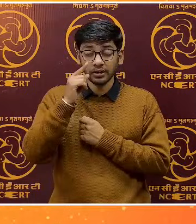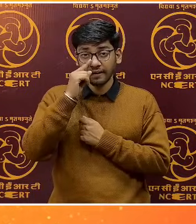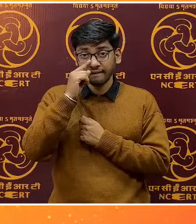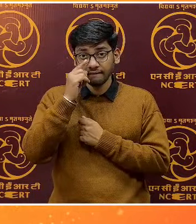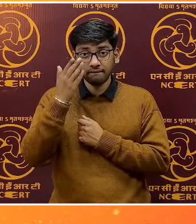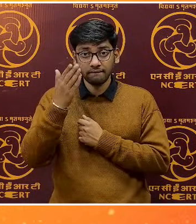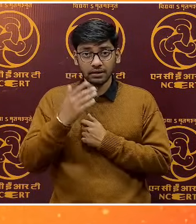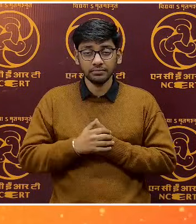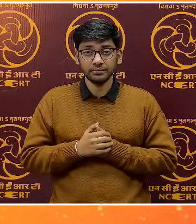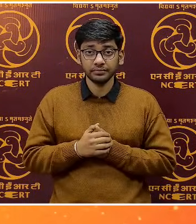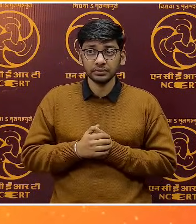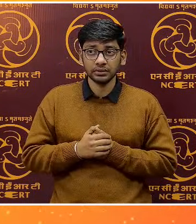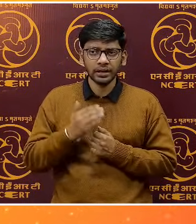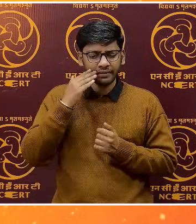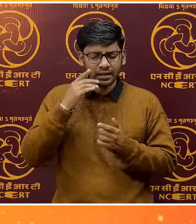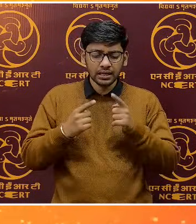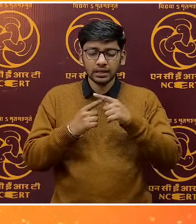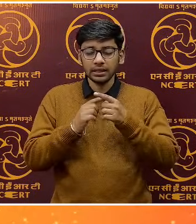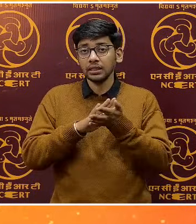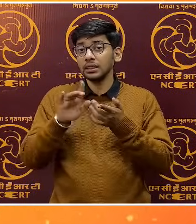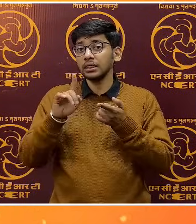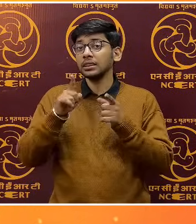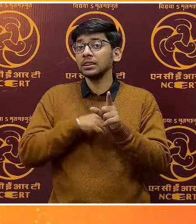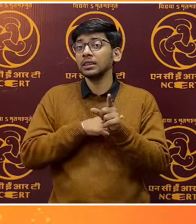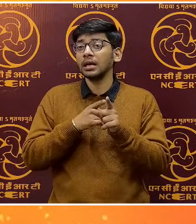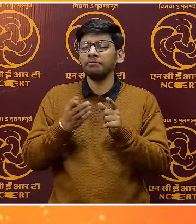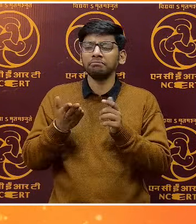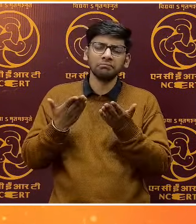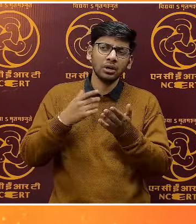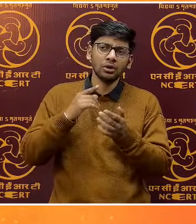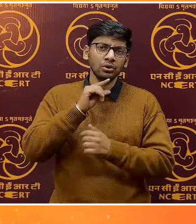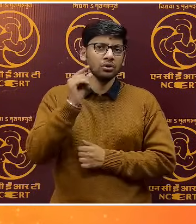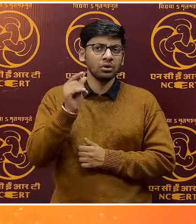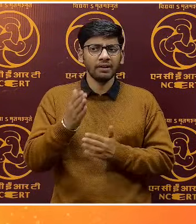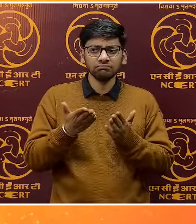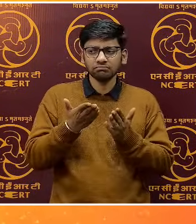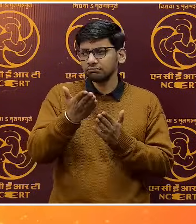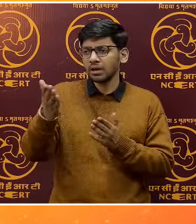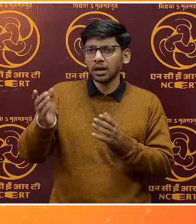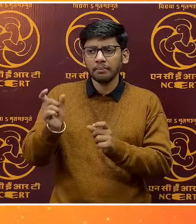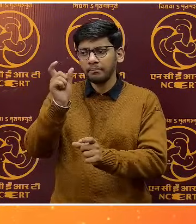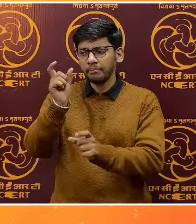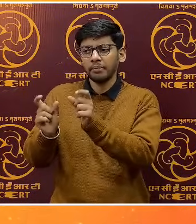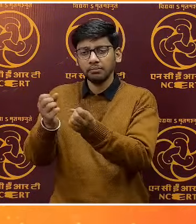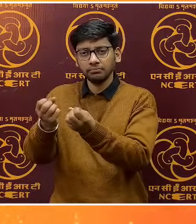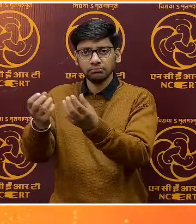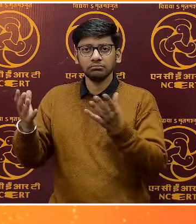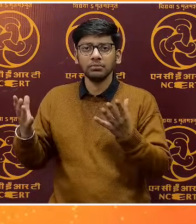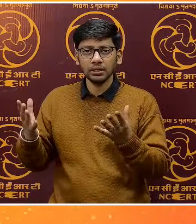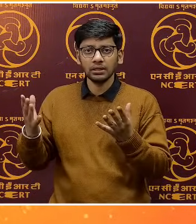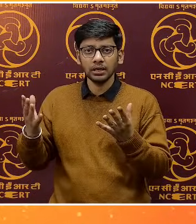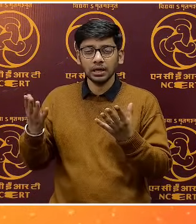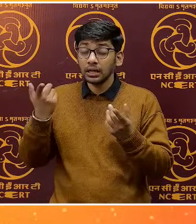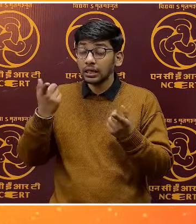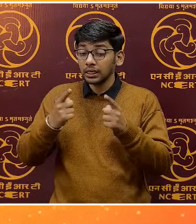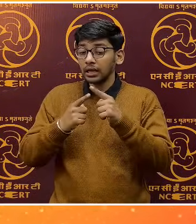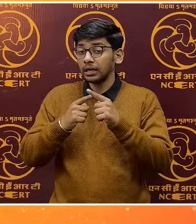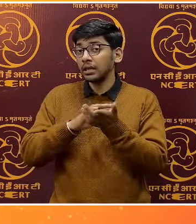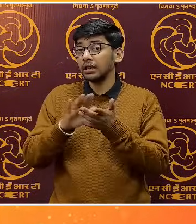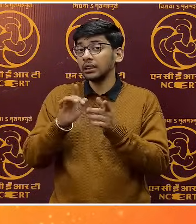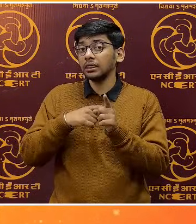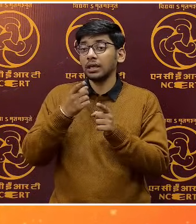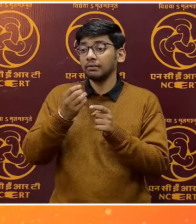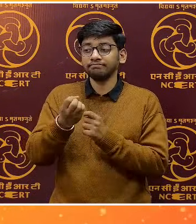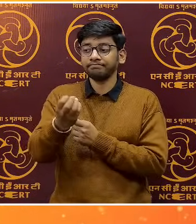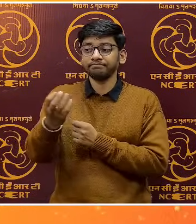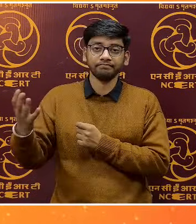they when someone is there, that is more than one people are there, we use they, okay? To